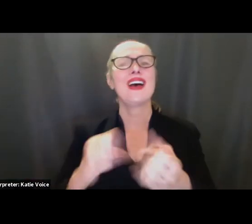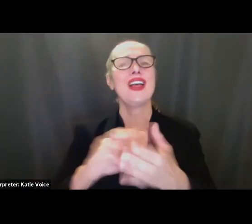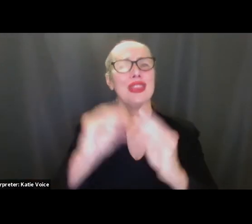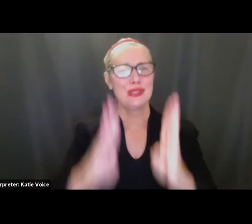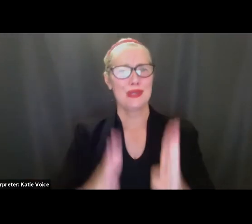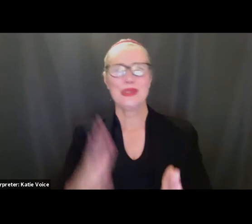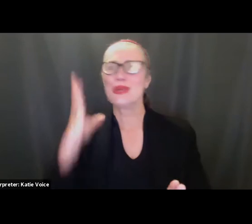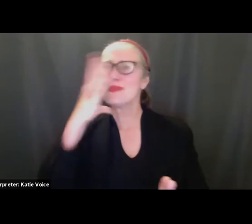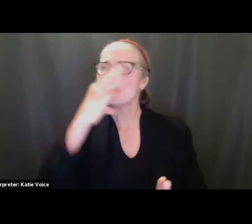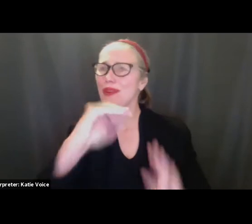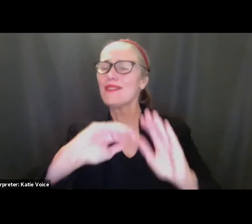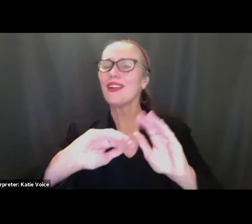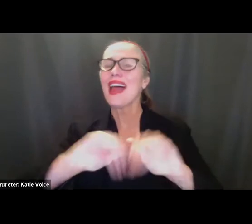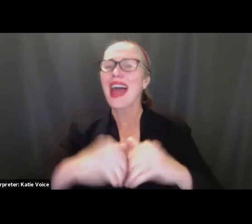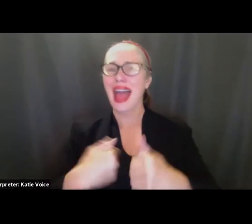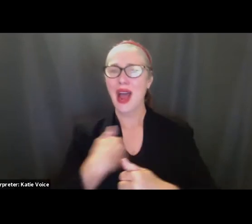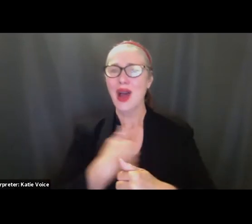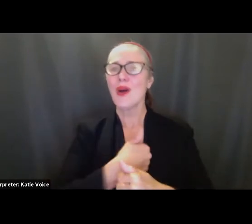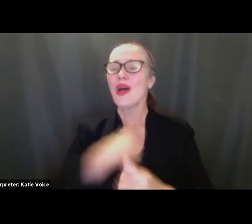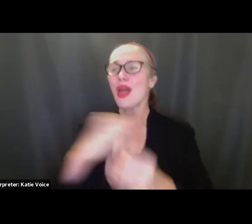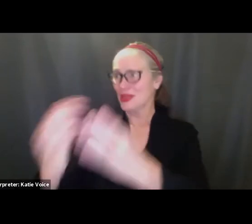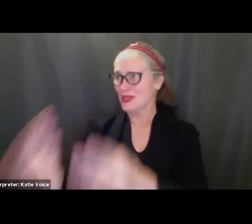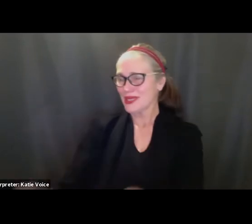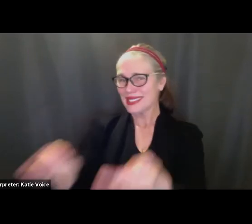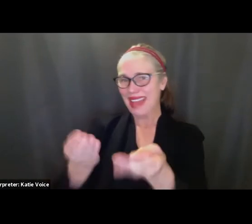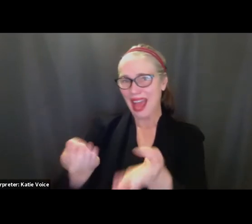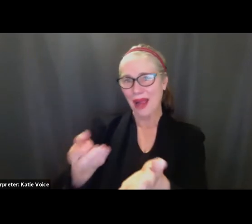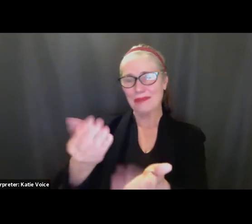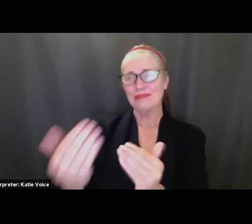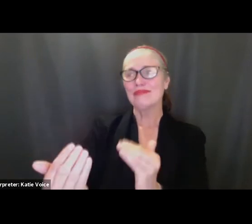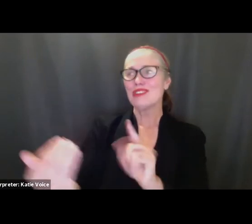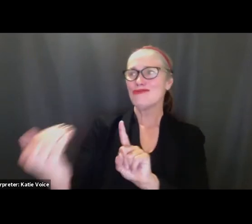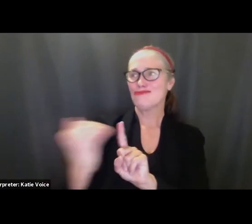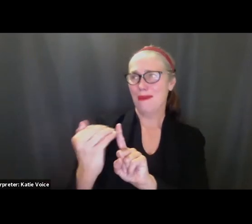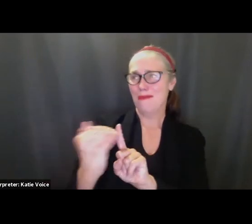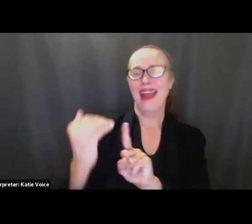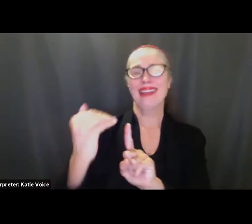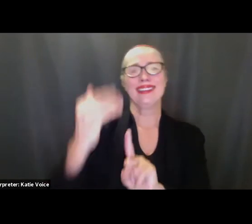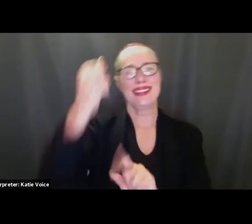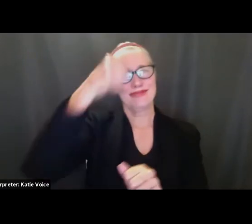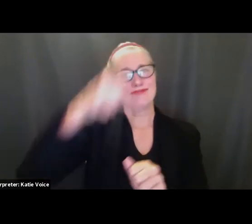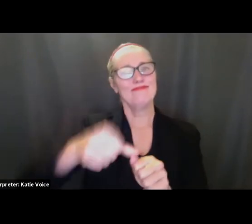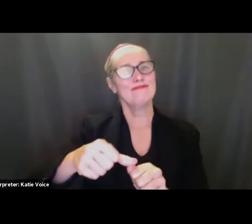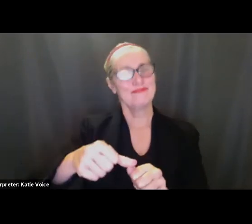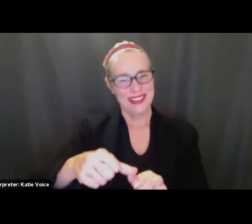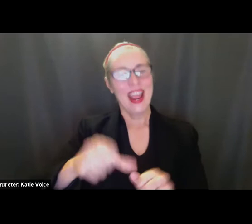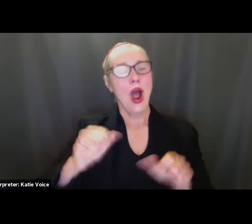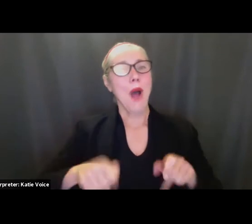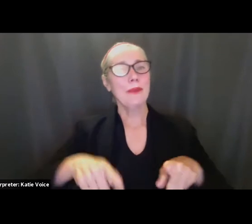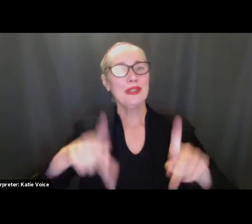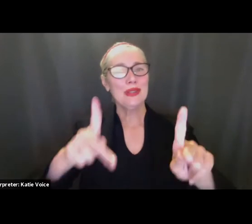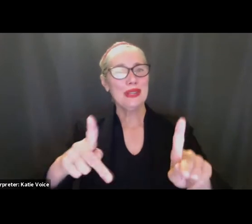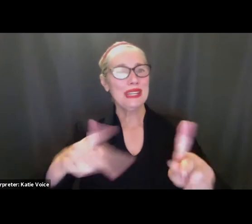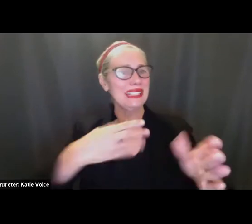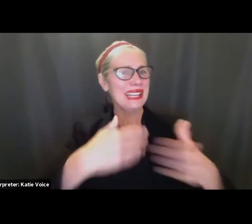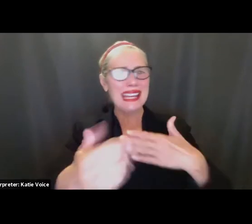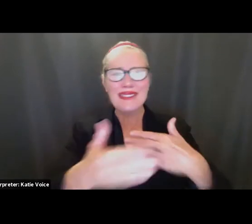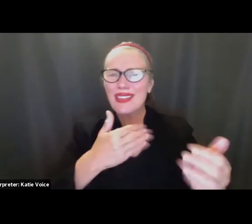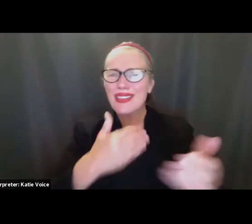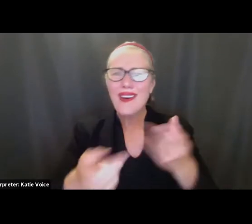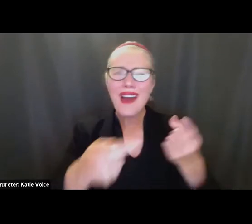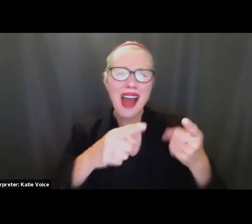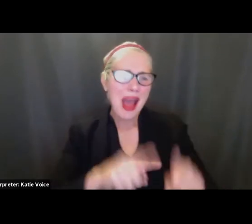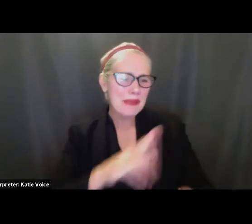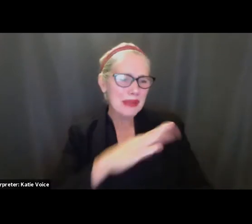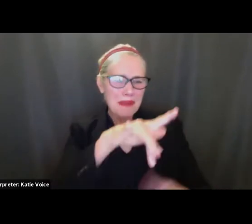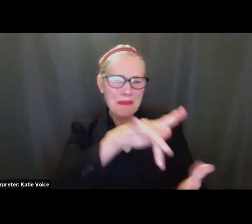uh way for our students to remind us of the the opportunities that we can take in spite of having a being in the middle